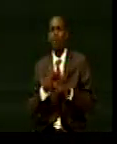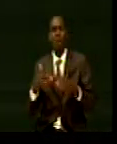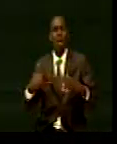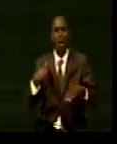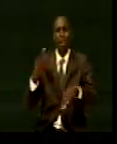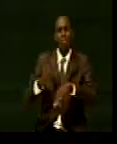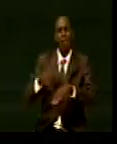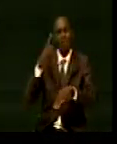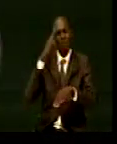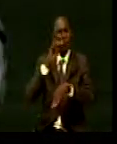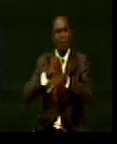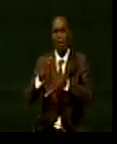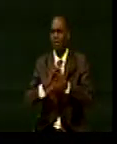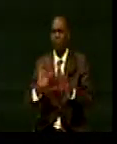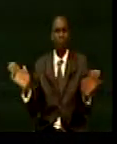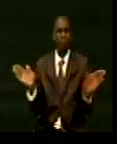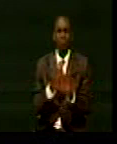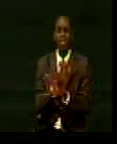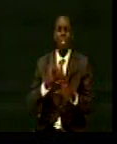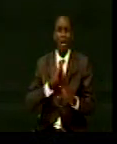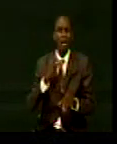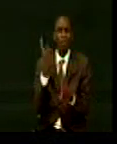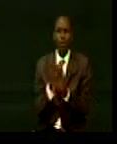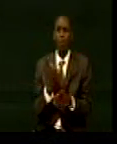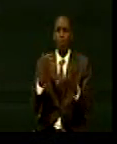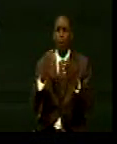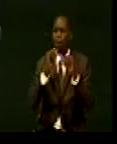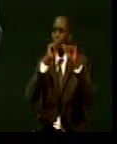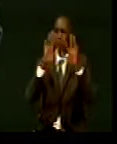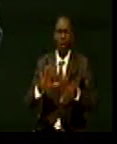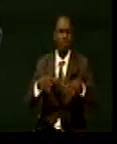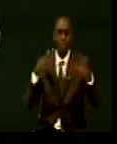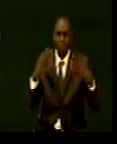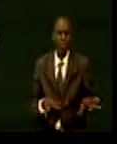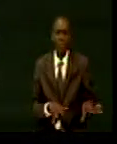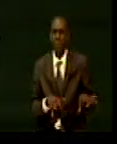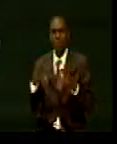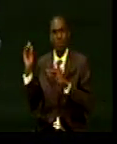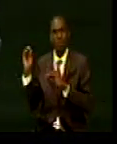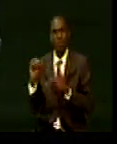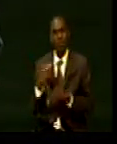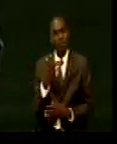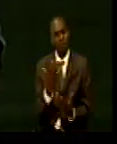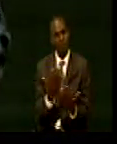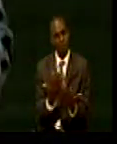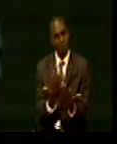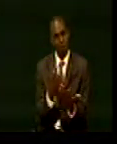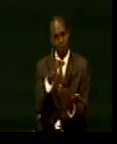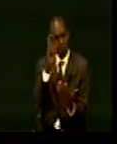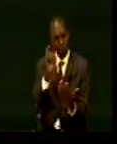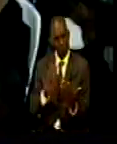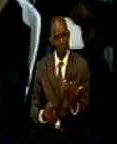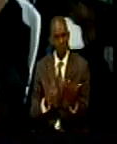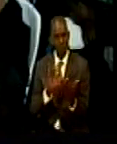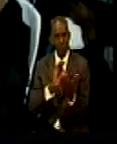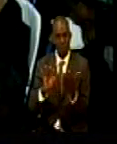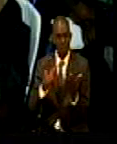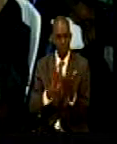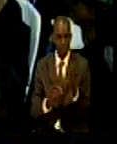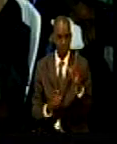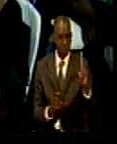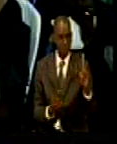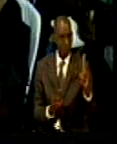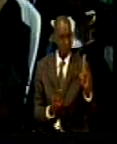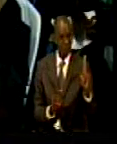solution. Just pronounce it. I will get it. You have to count one before you count two. And you have to